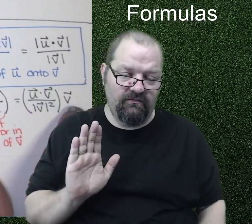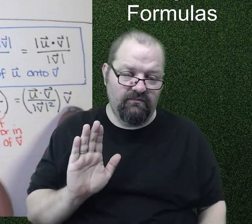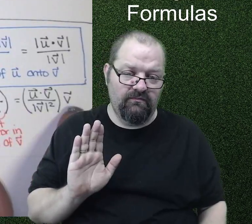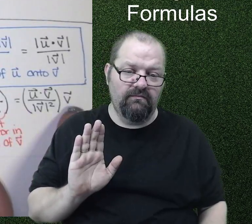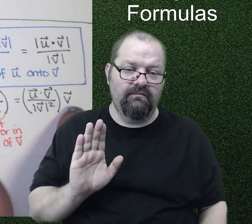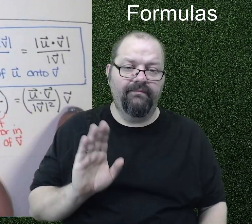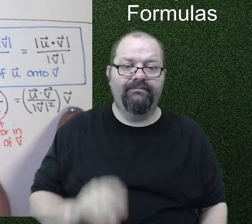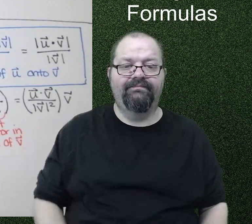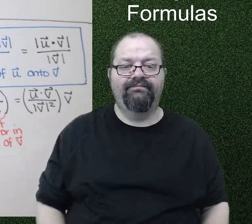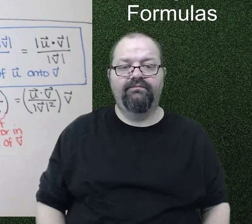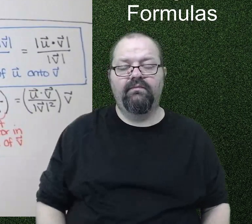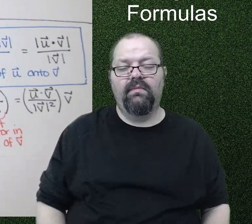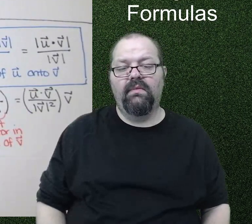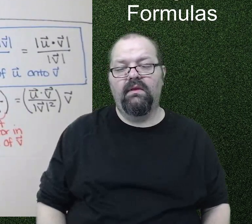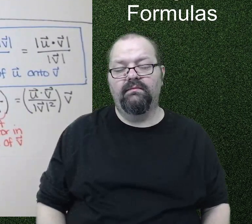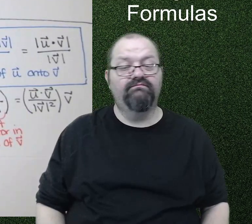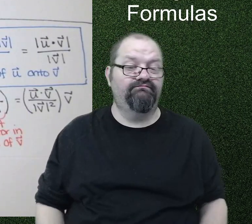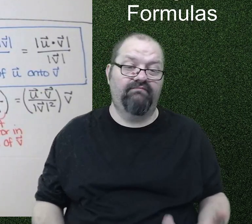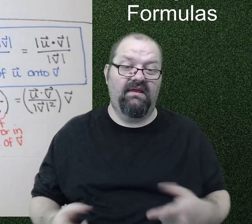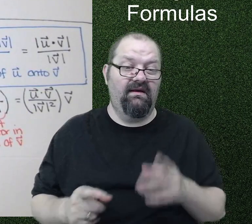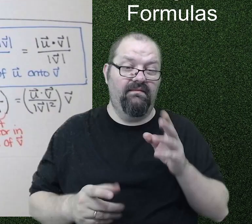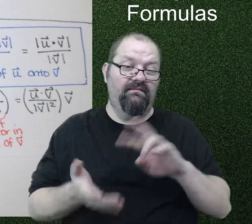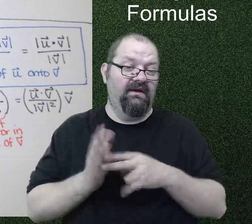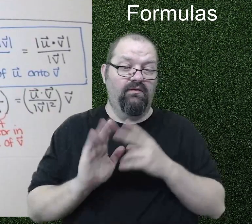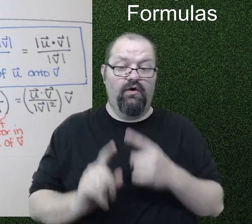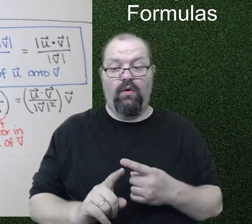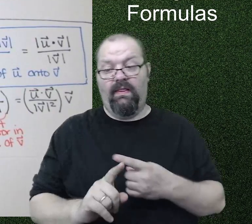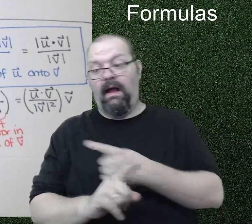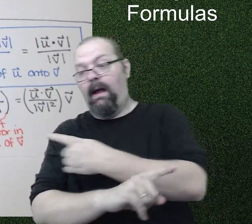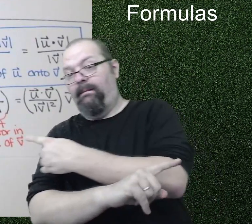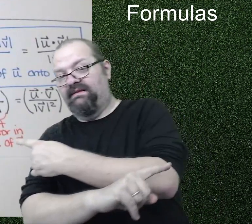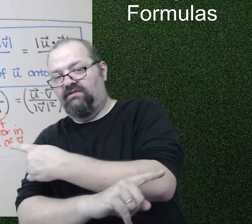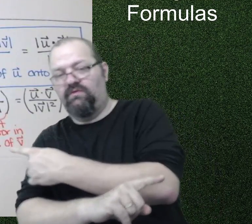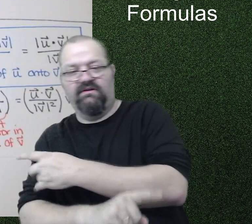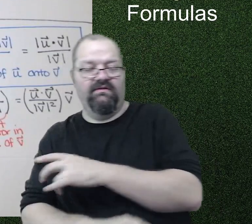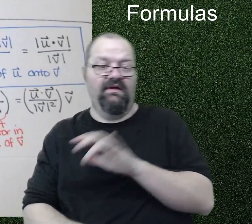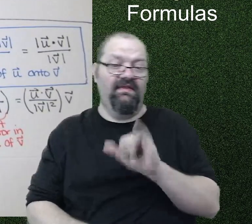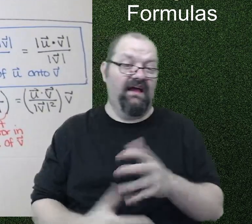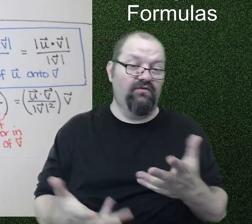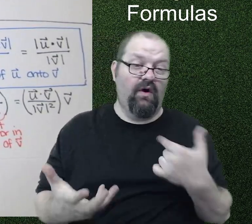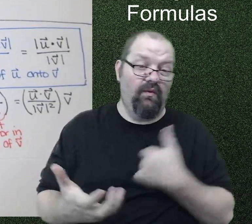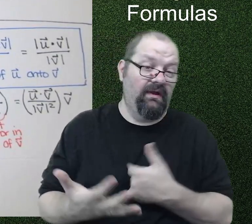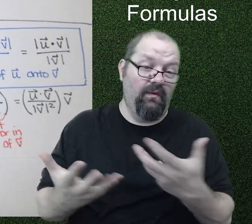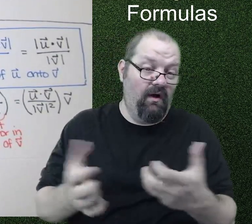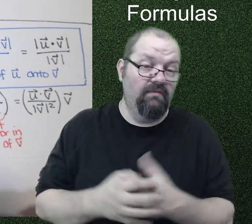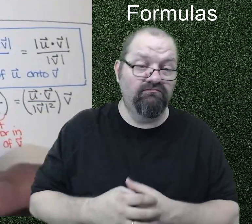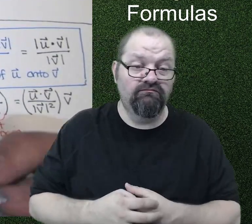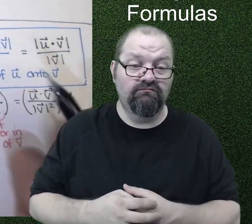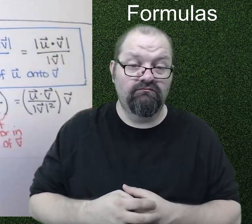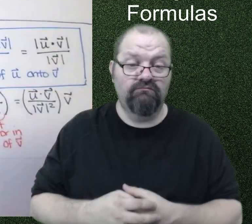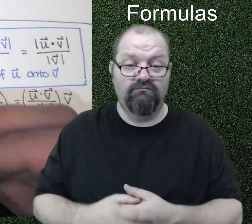that case times v, and it would just go in the opposite direction. And that's exactly what we want.